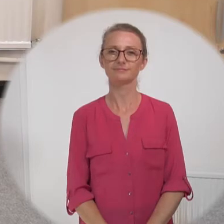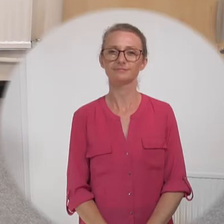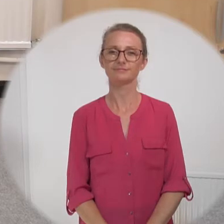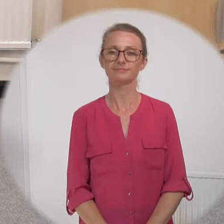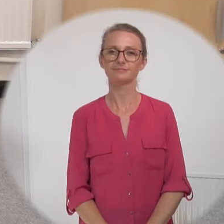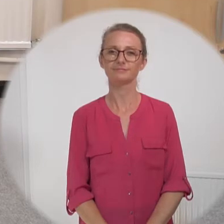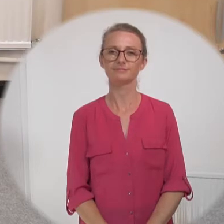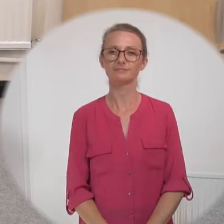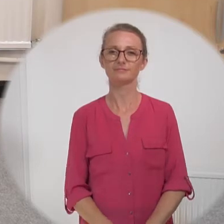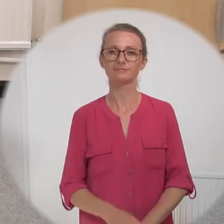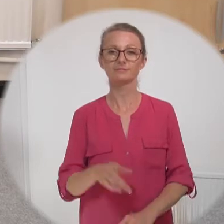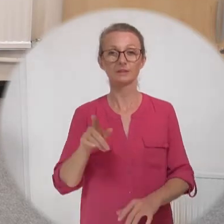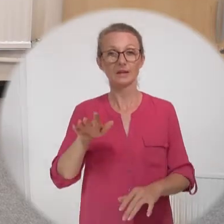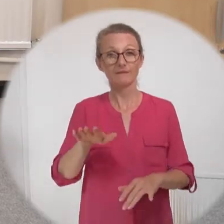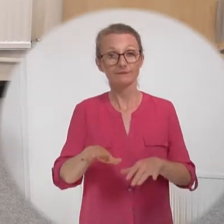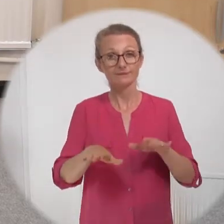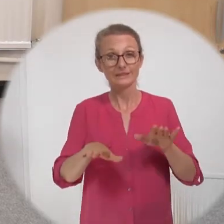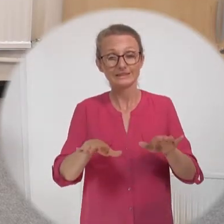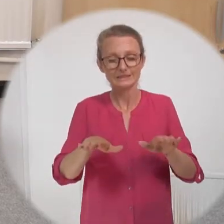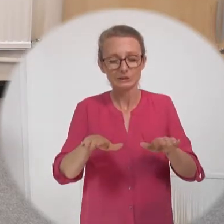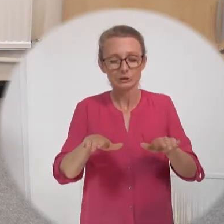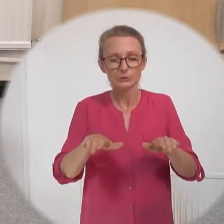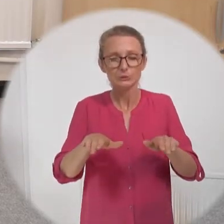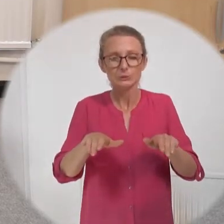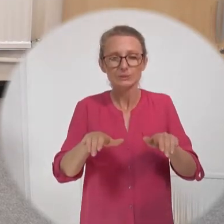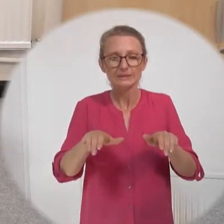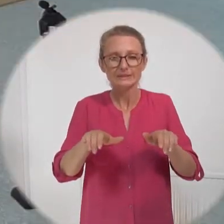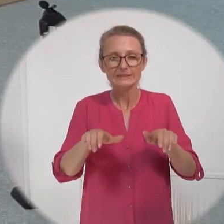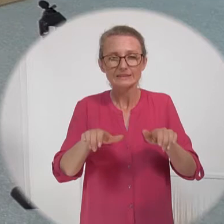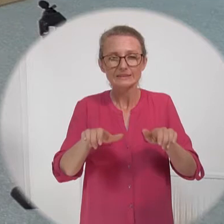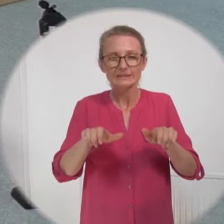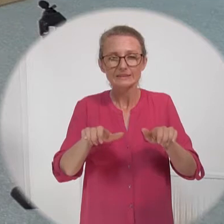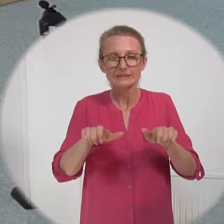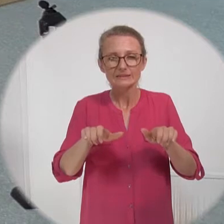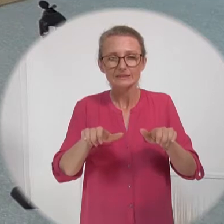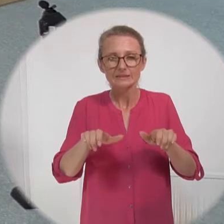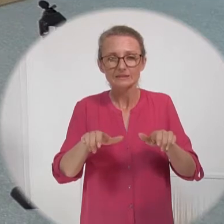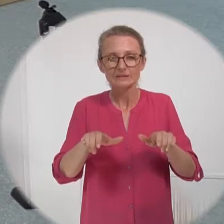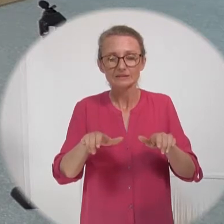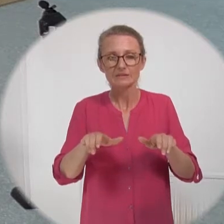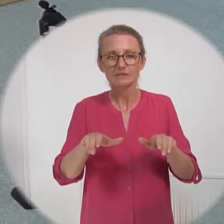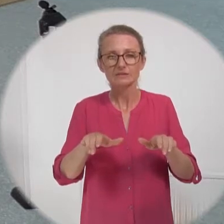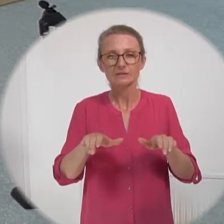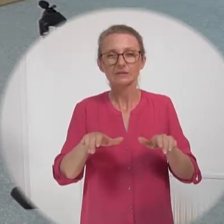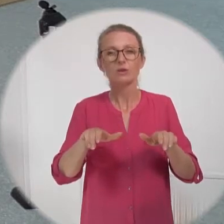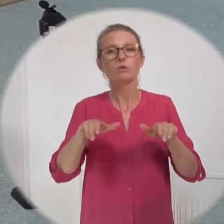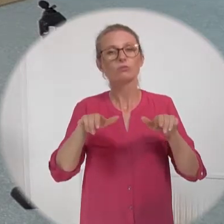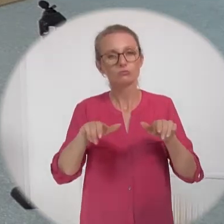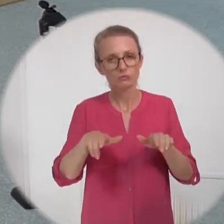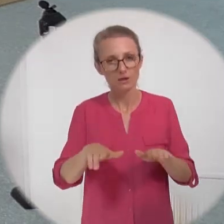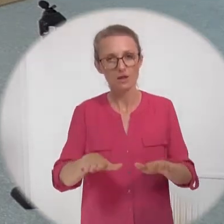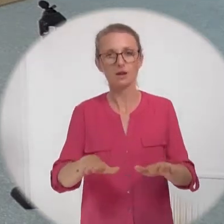Gently squeeze the feet a little, so draw the toes in a little more, and then relax.